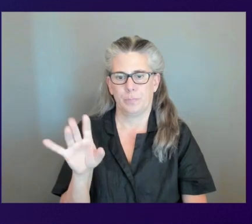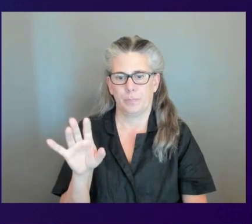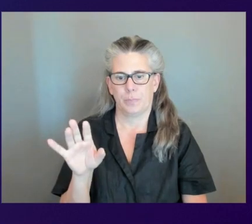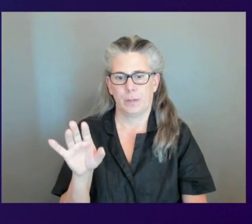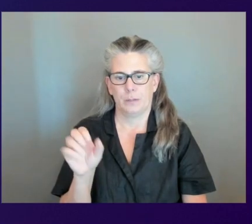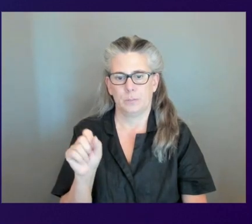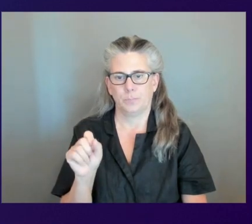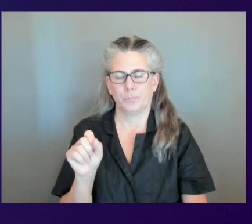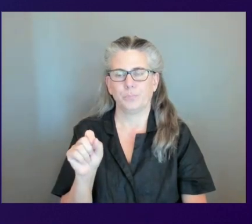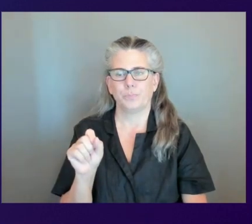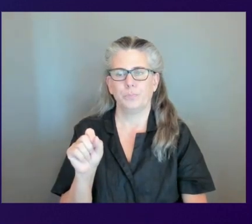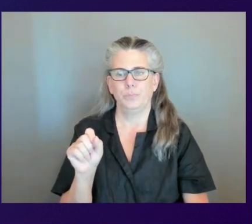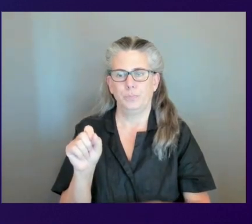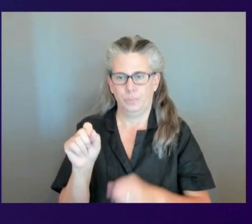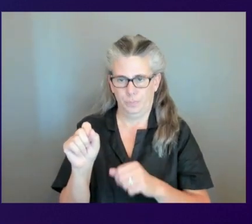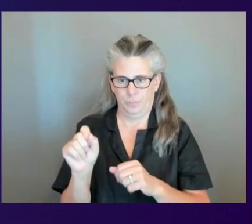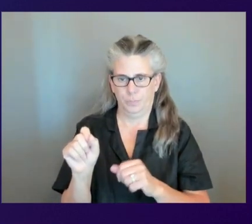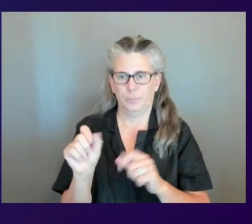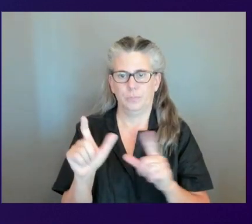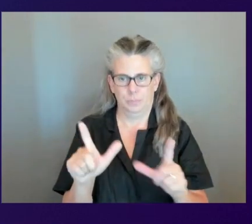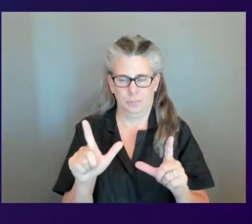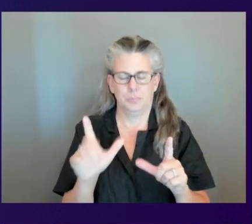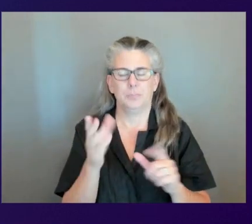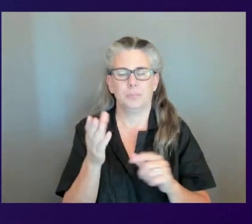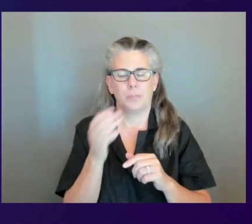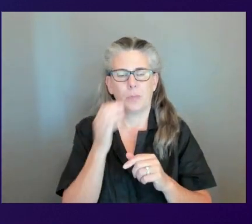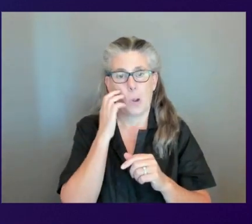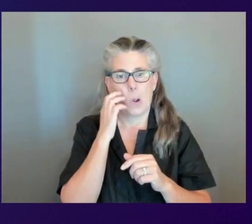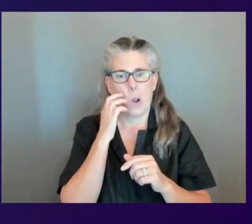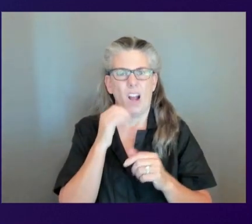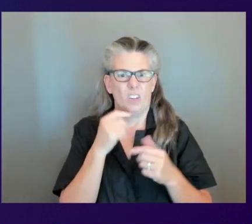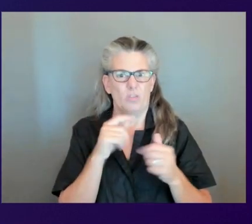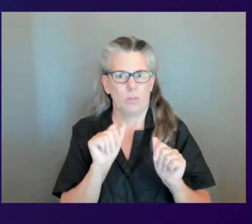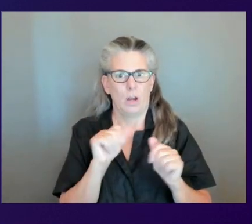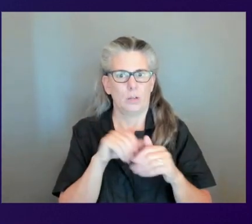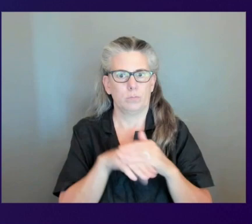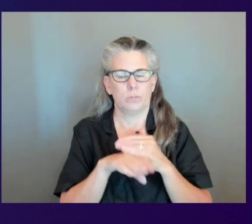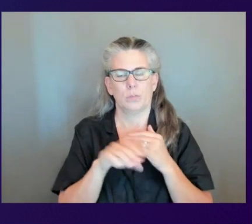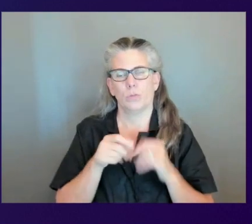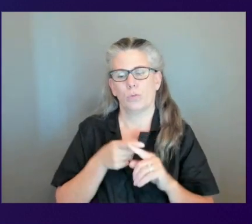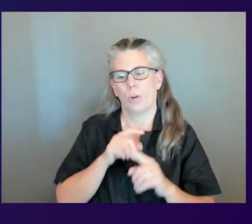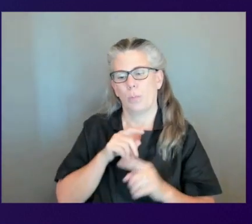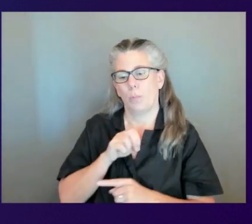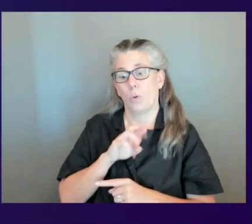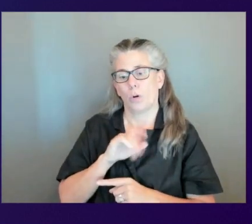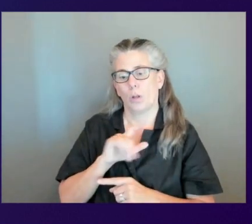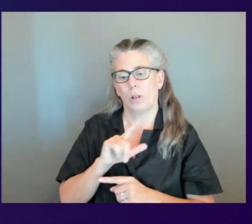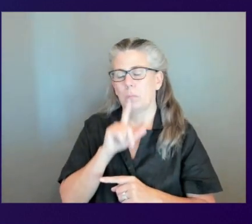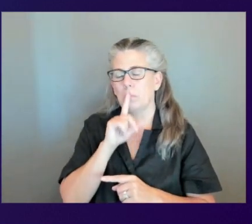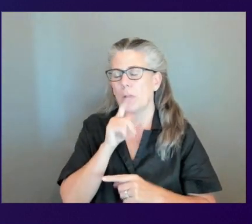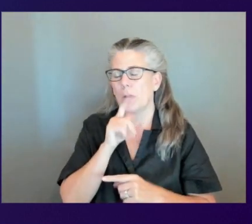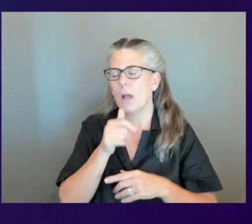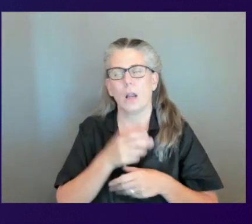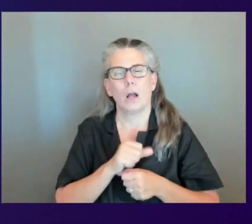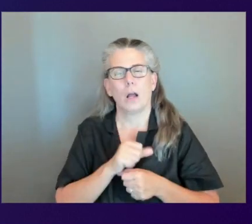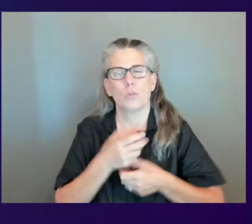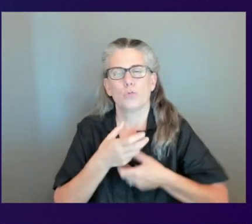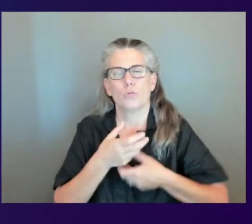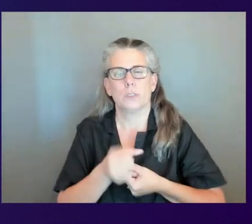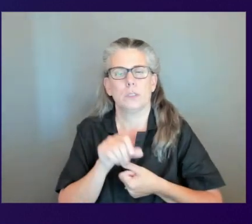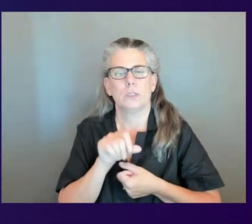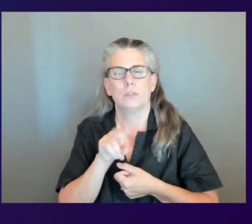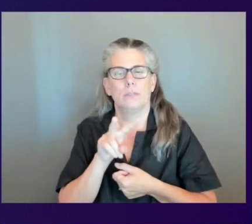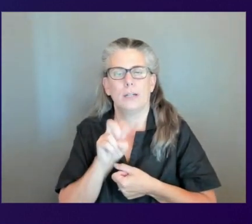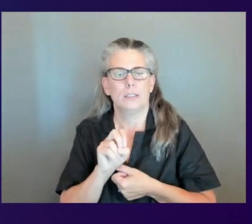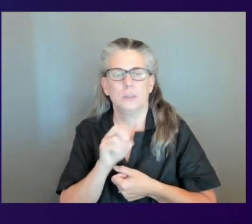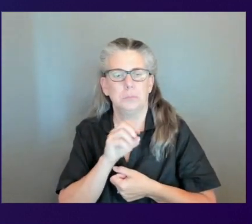There we go. And you can see that I tried to go to the portal from a website where I wasn't on a trusted device, and access was denied. So I don't even get